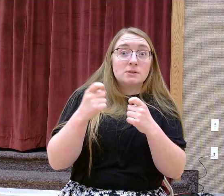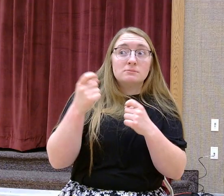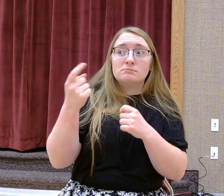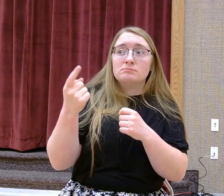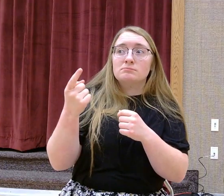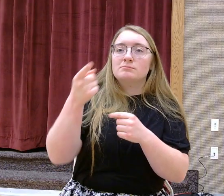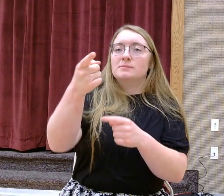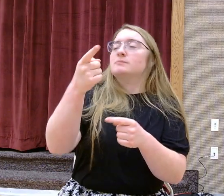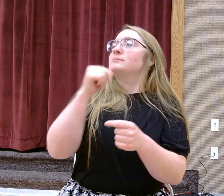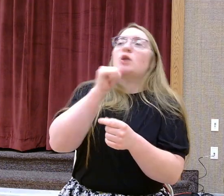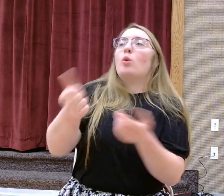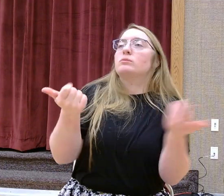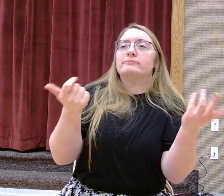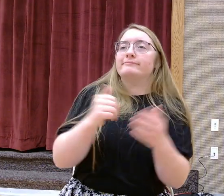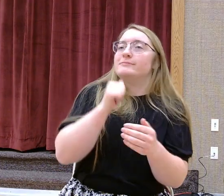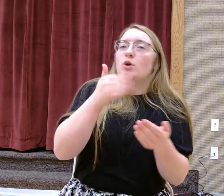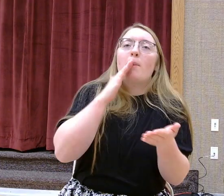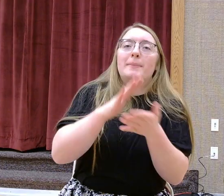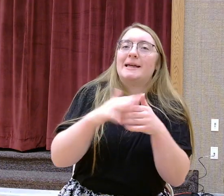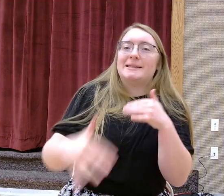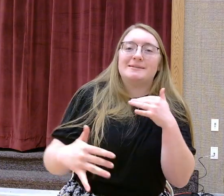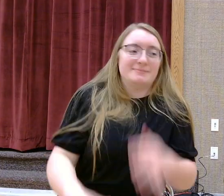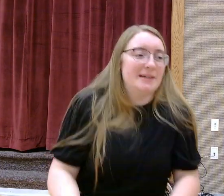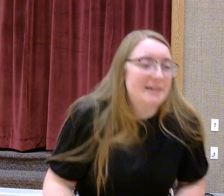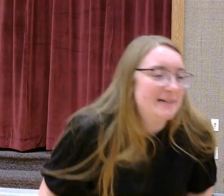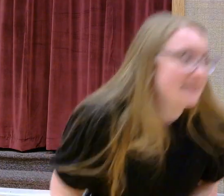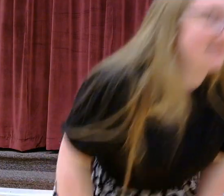Don't bleed. Don't bleed. What's a deep